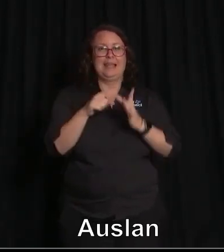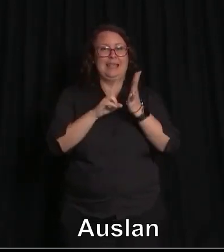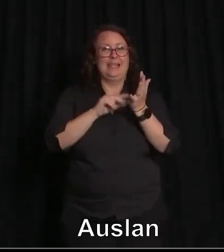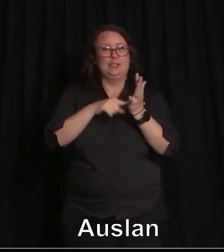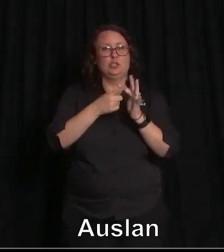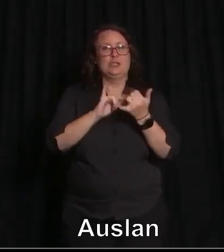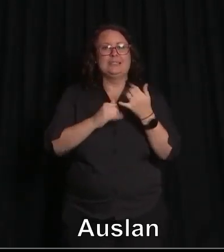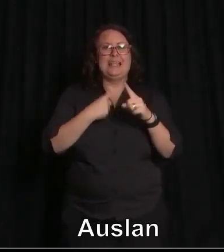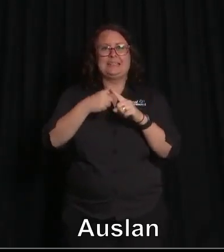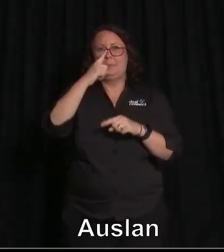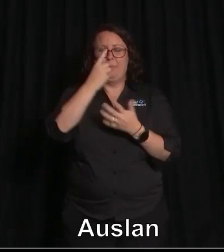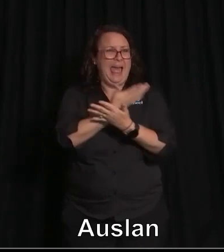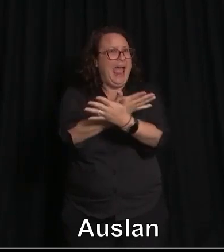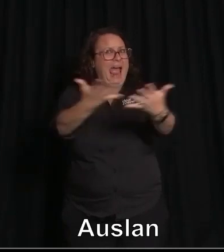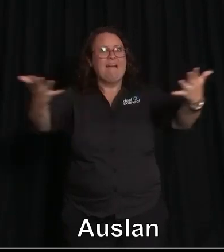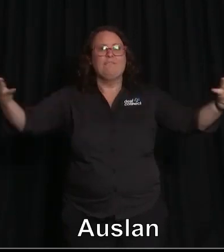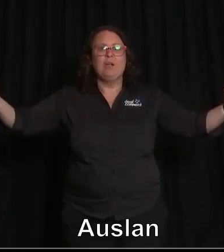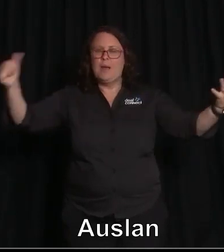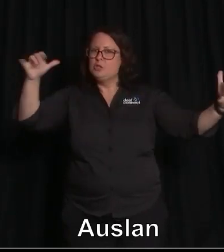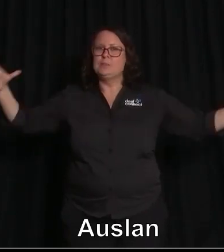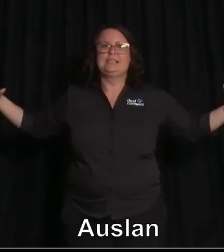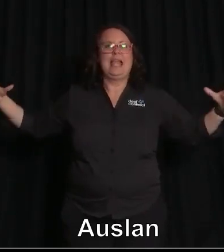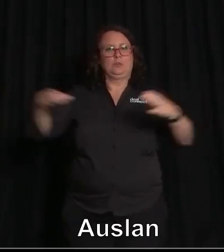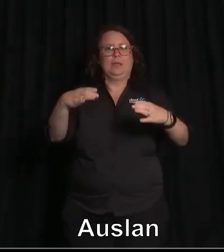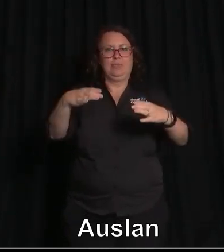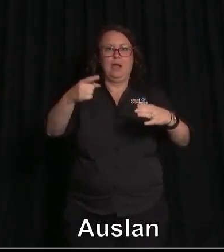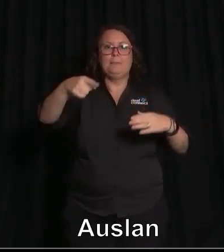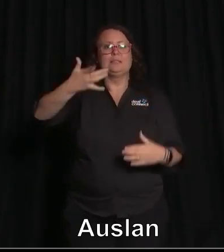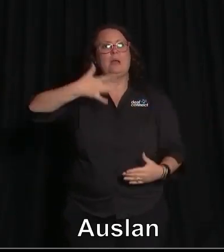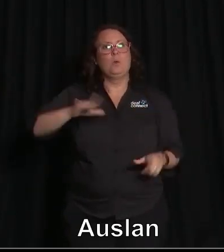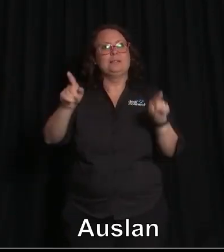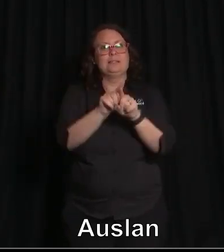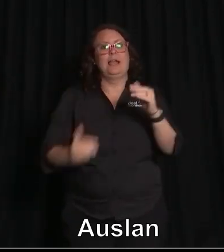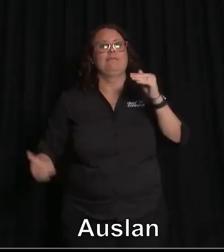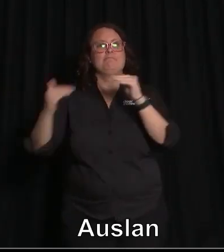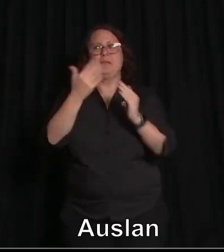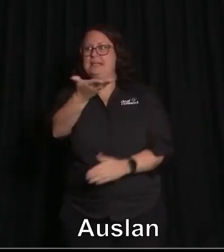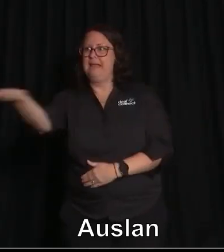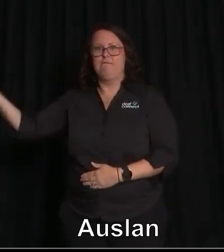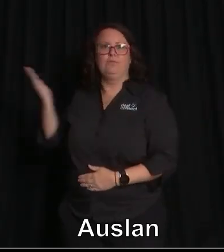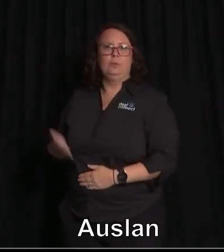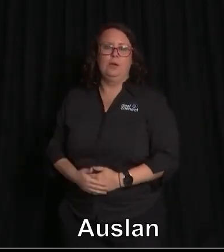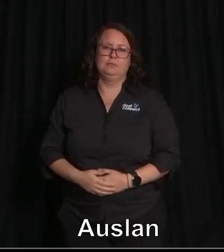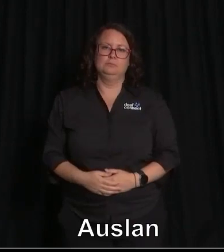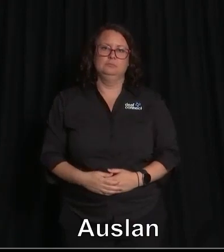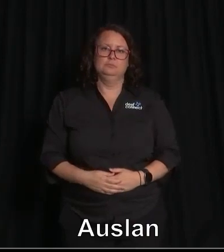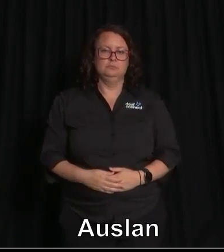that they will stand together because they want what everyone else wants.